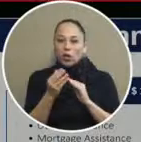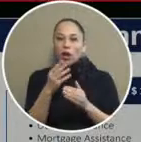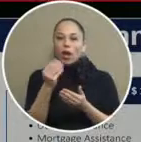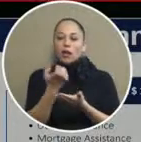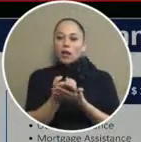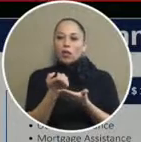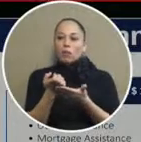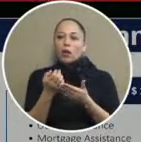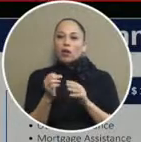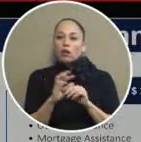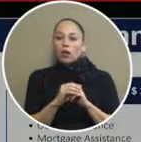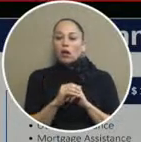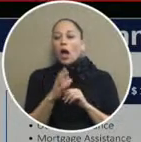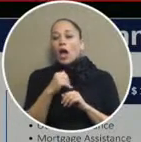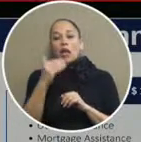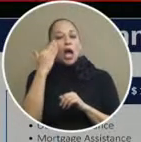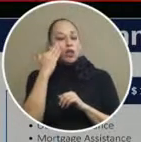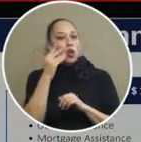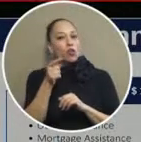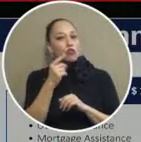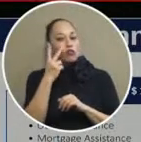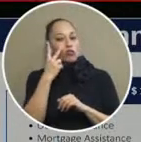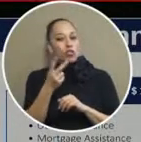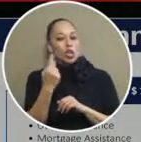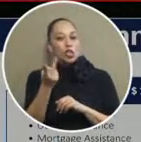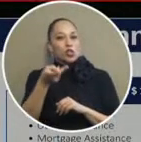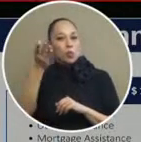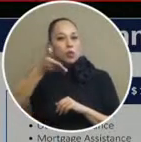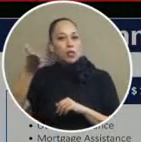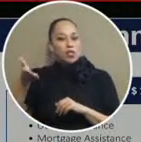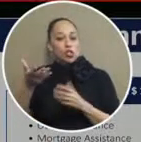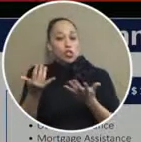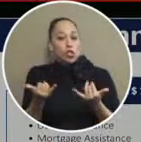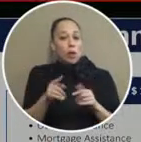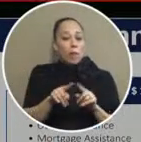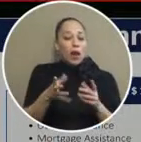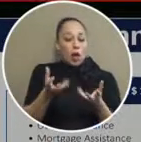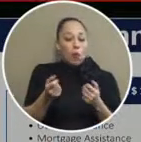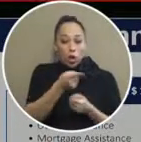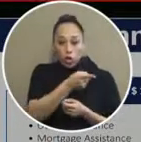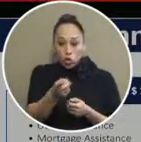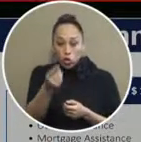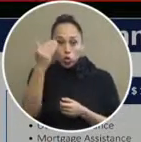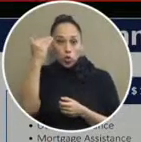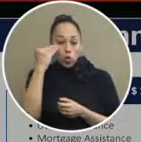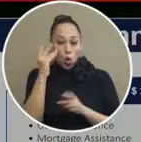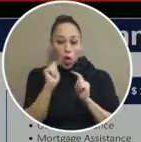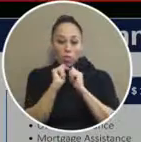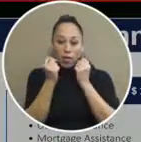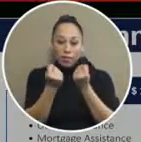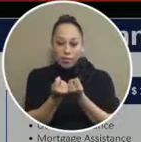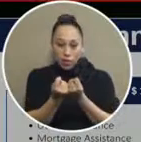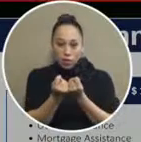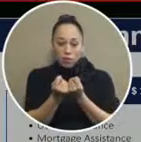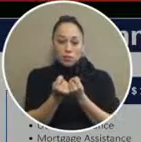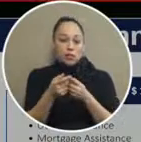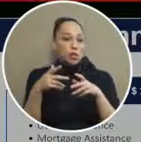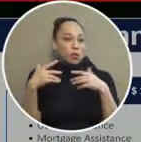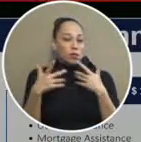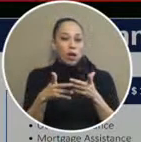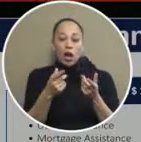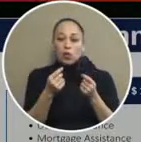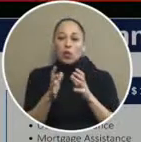and recovery. And I know you're seeing it as two presentations today, but I want you all to know that our teams have been tied at the hip, and